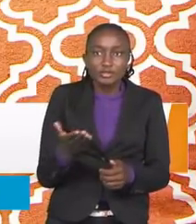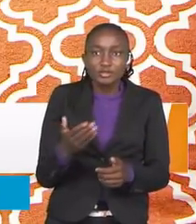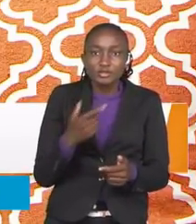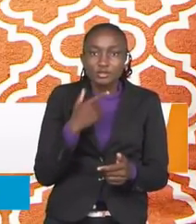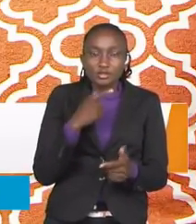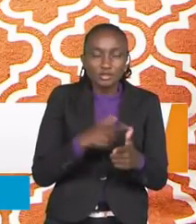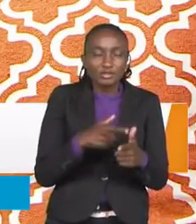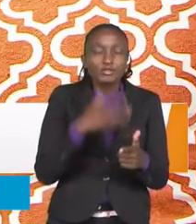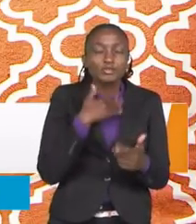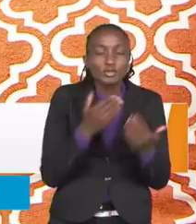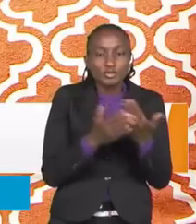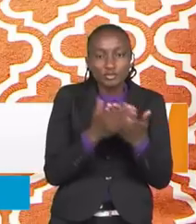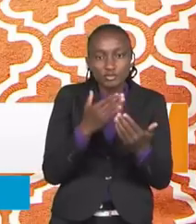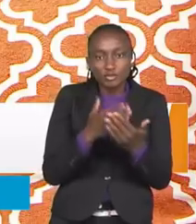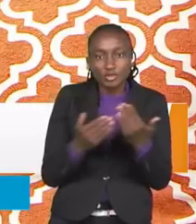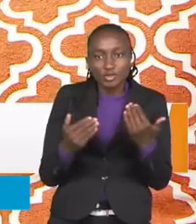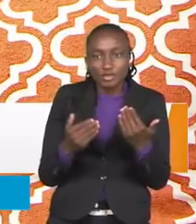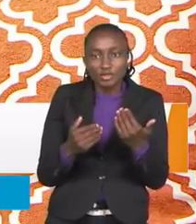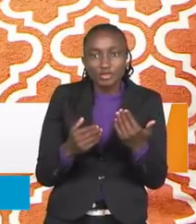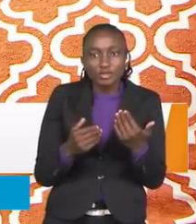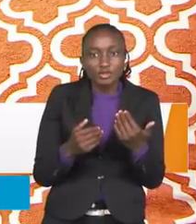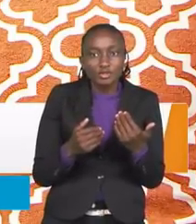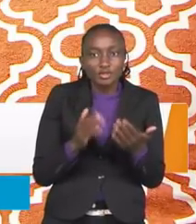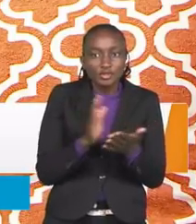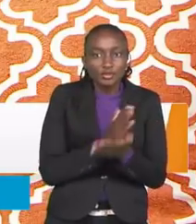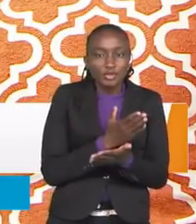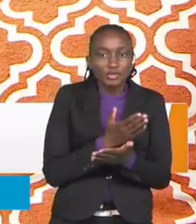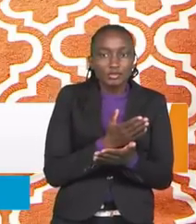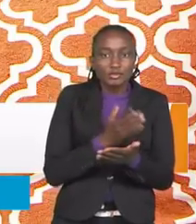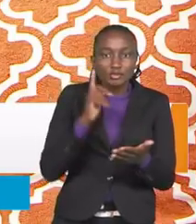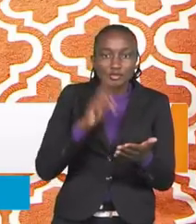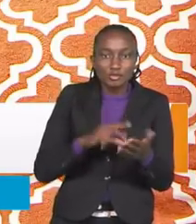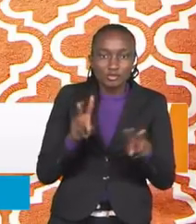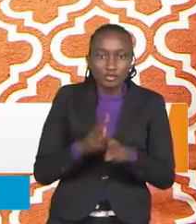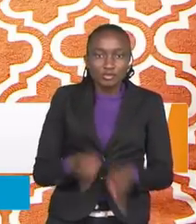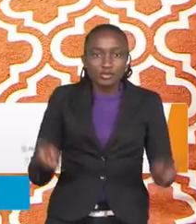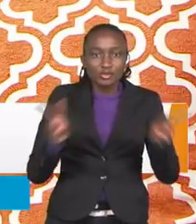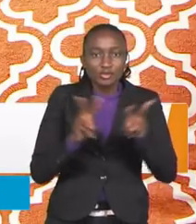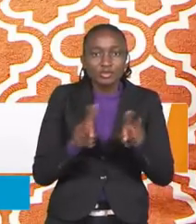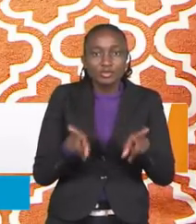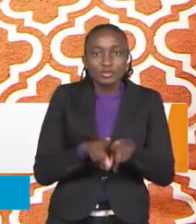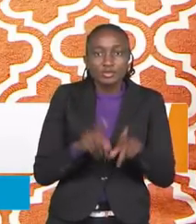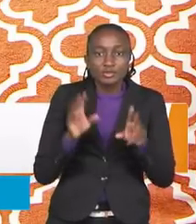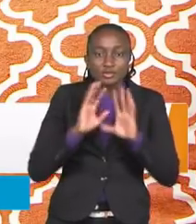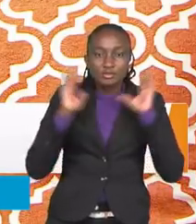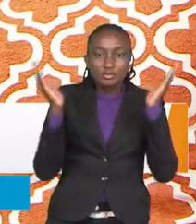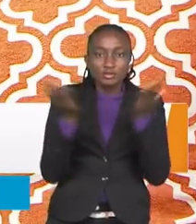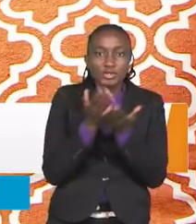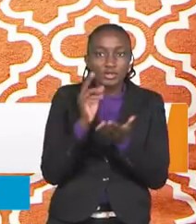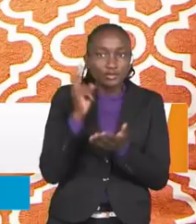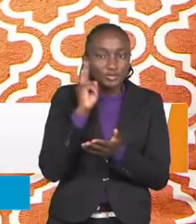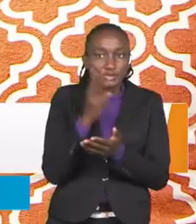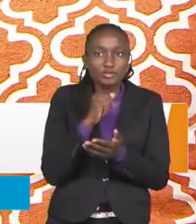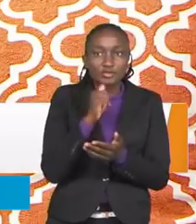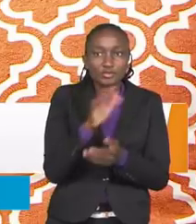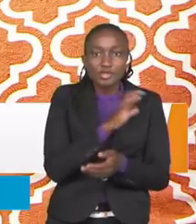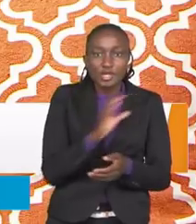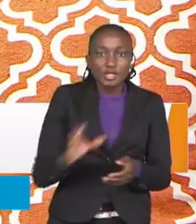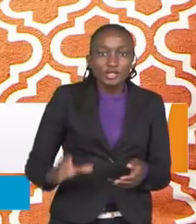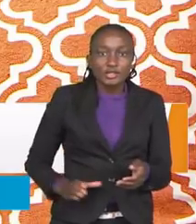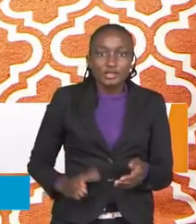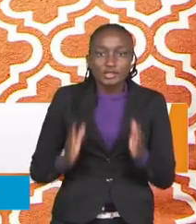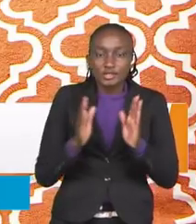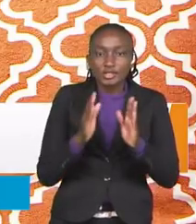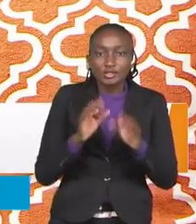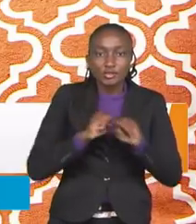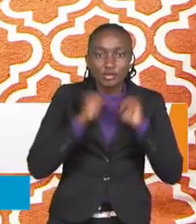care of it. Sure, we become good stewards. And part of what we value as World Vision, not only as a Christian organization, but part